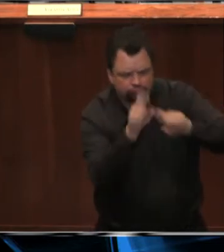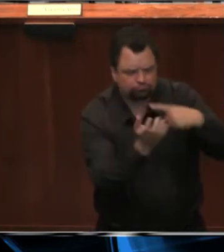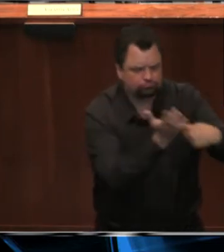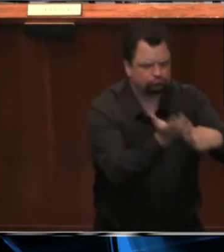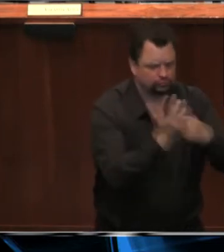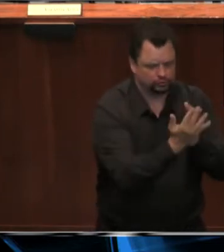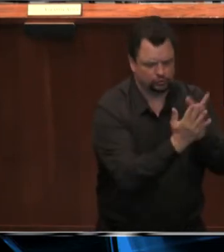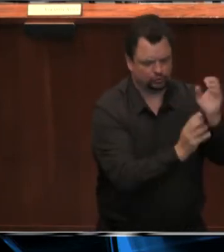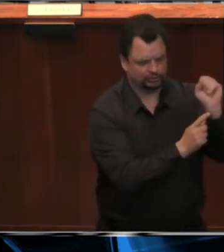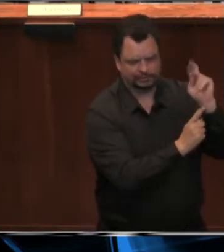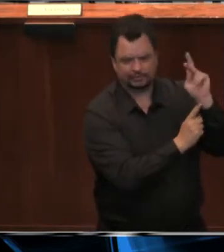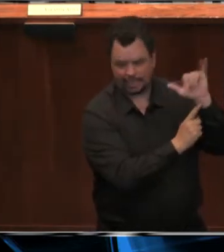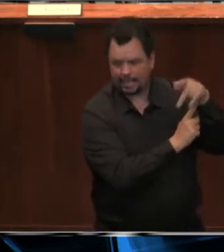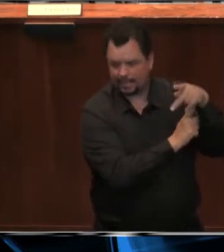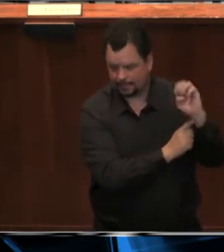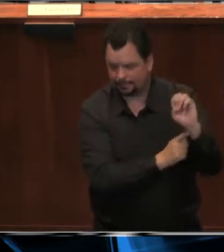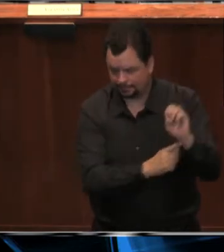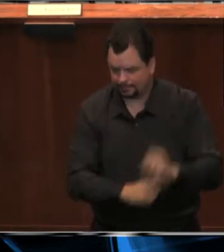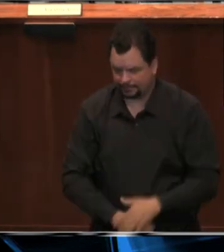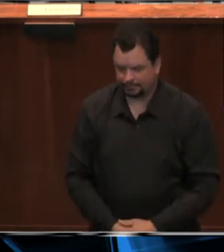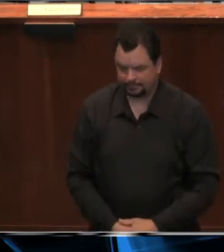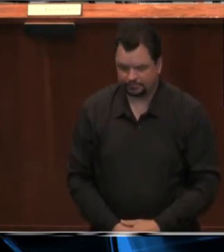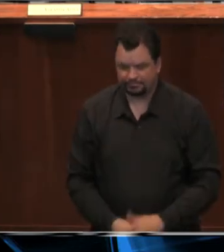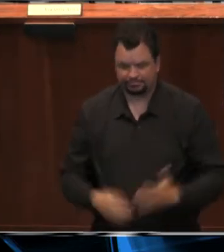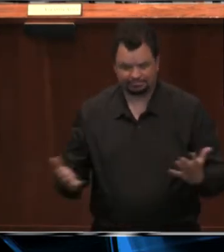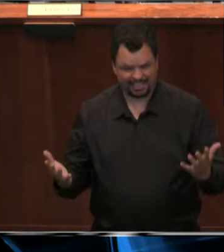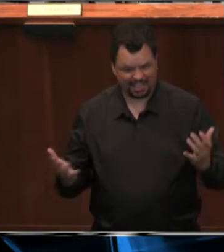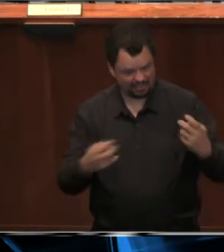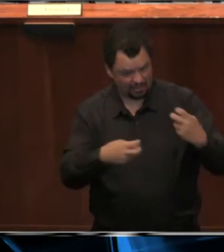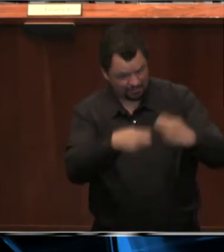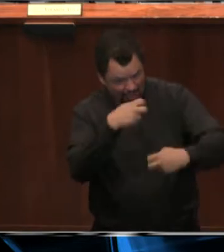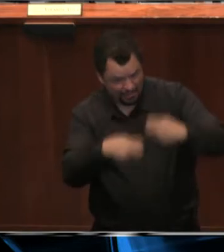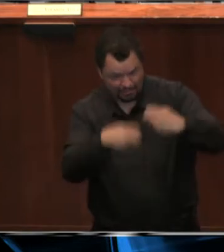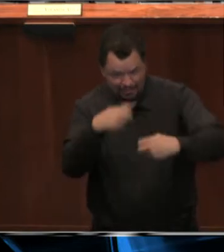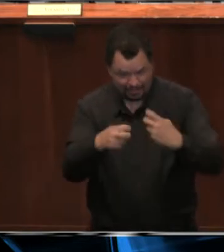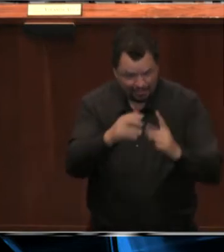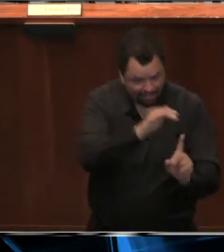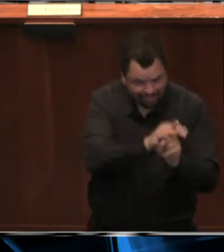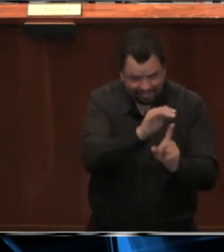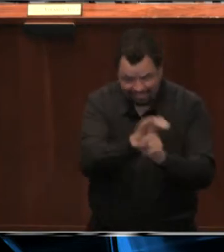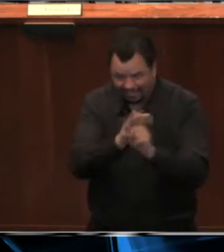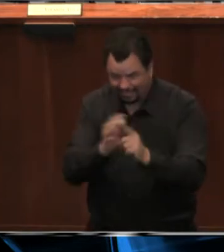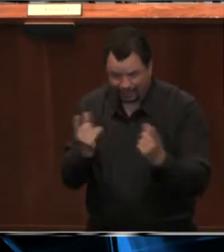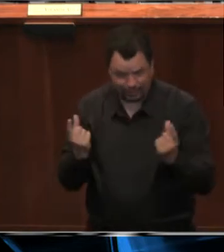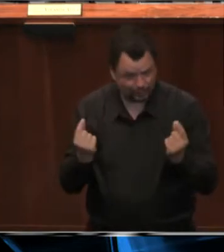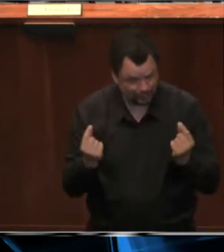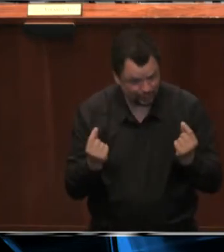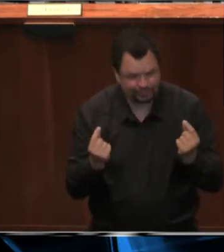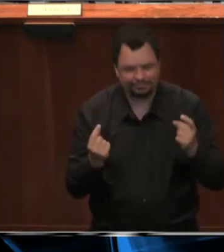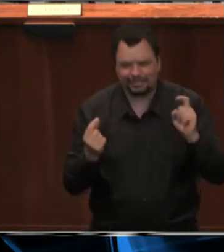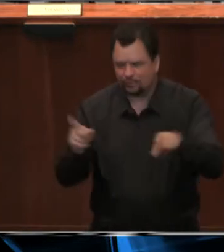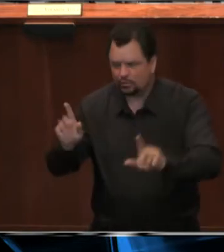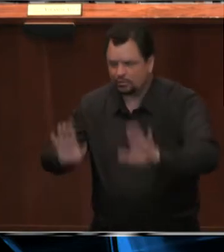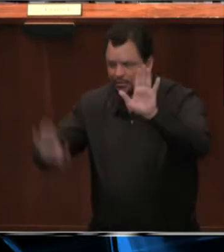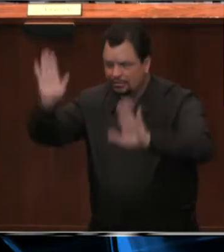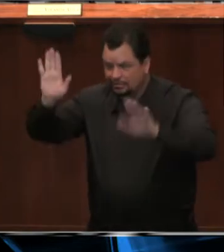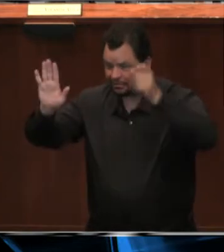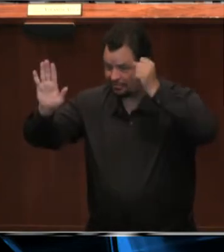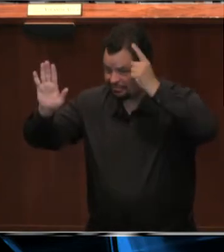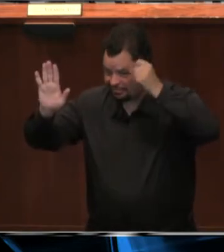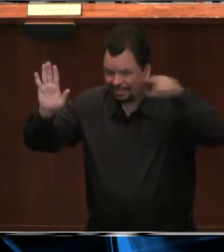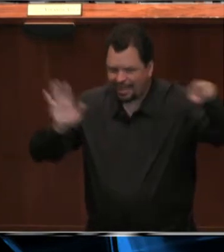is raise their hand electronically, and we can address that. The other thing I'm going to do is specifically